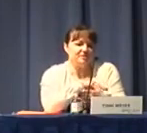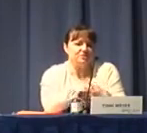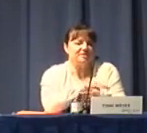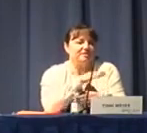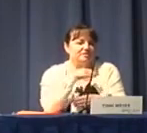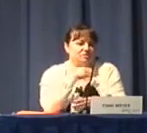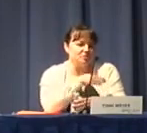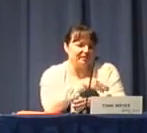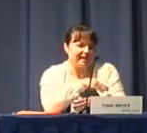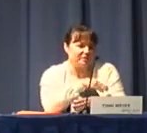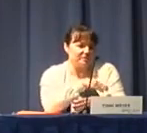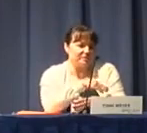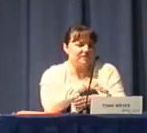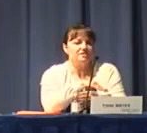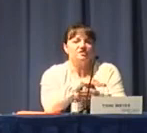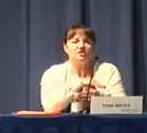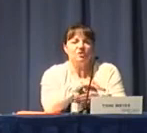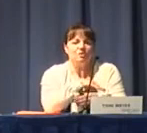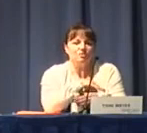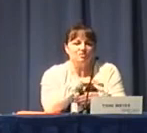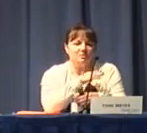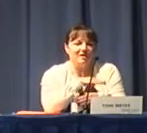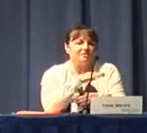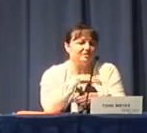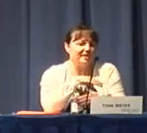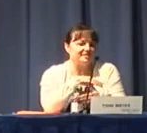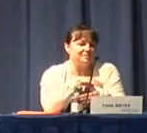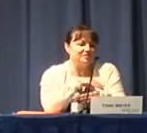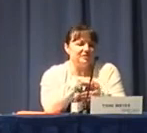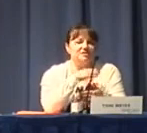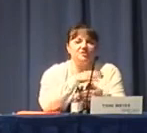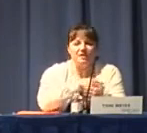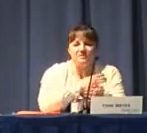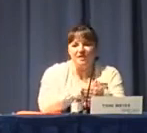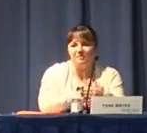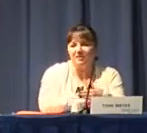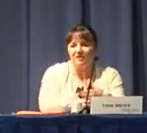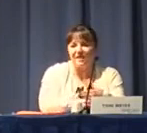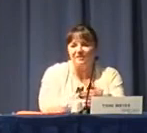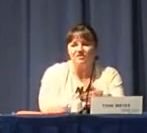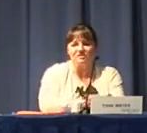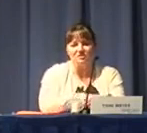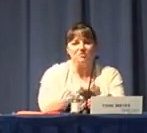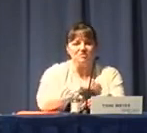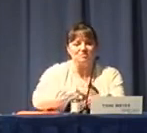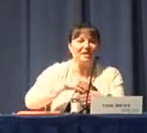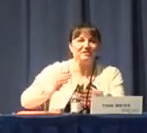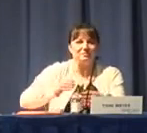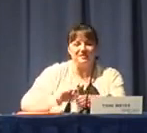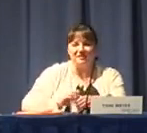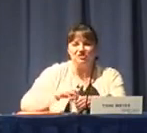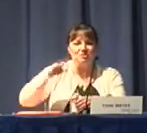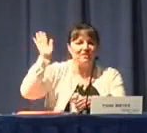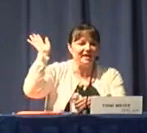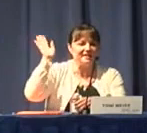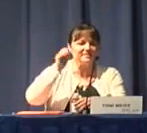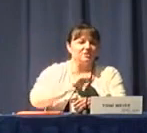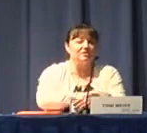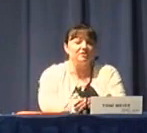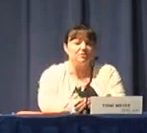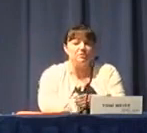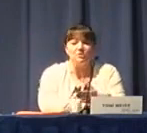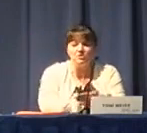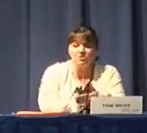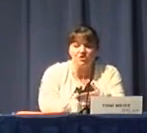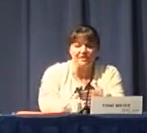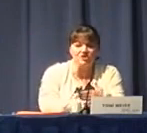GPT with their school accounts. So throughout the last couple of weeks, knowing I was coming here, I asked students randomly, like show of hands,